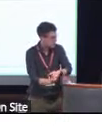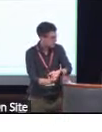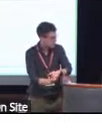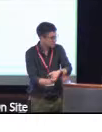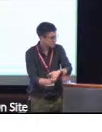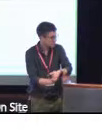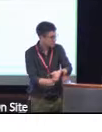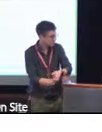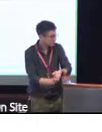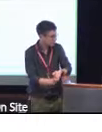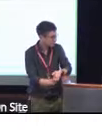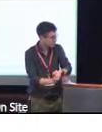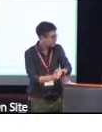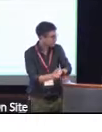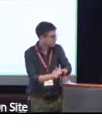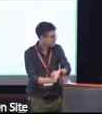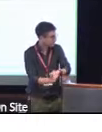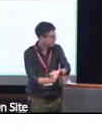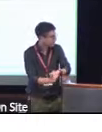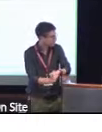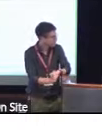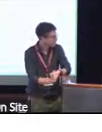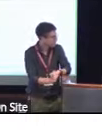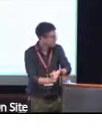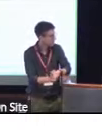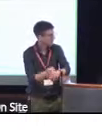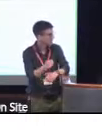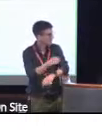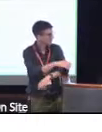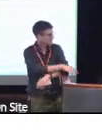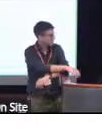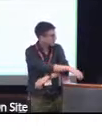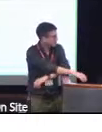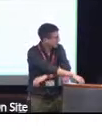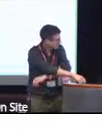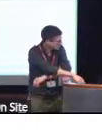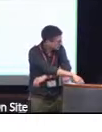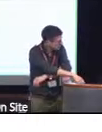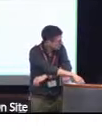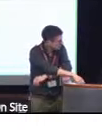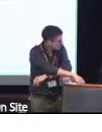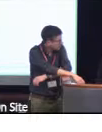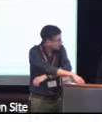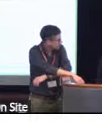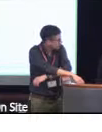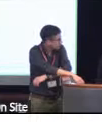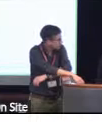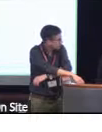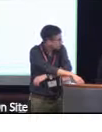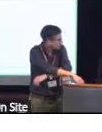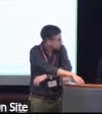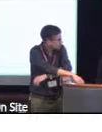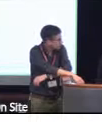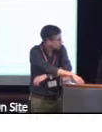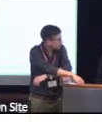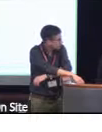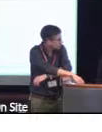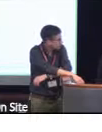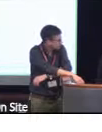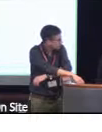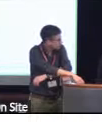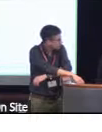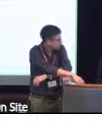is Jennifer Deal. I'm one of the co-PIs of the Sense Network. And this is our conference on thinking